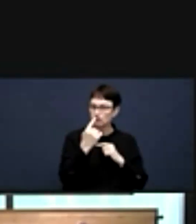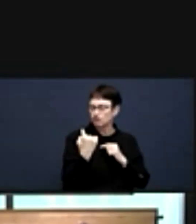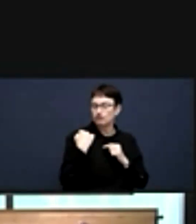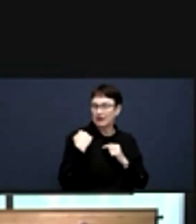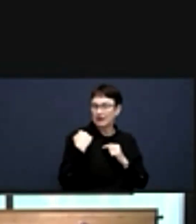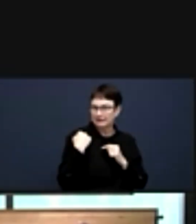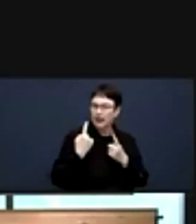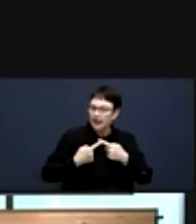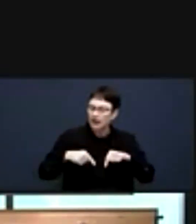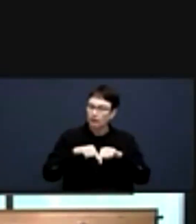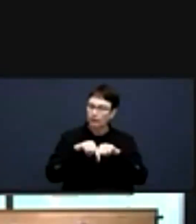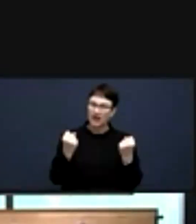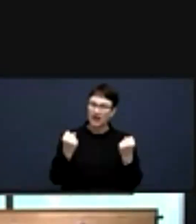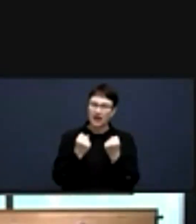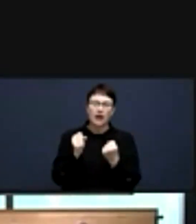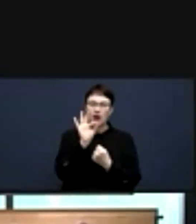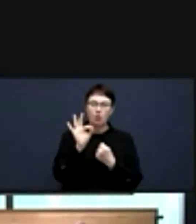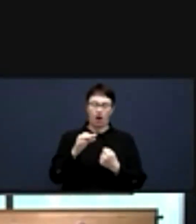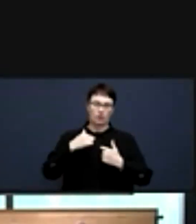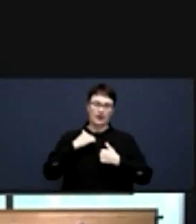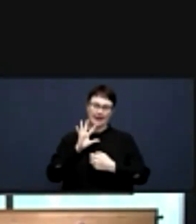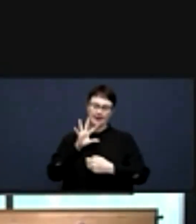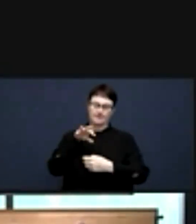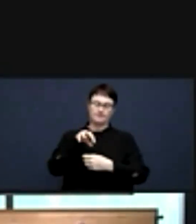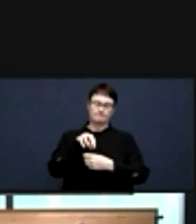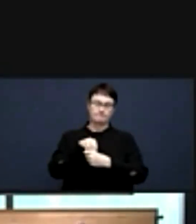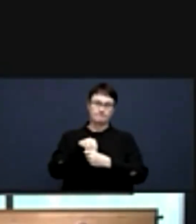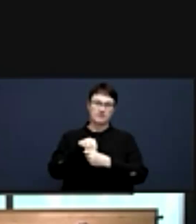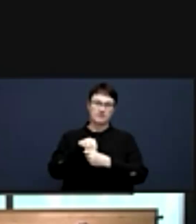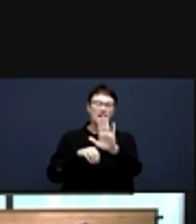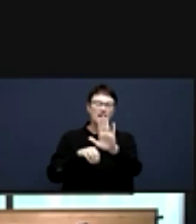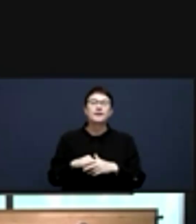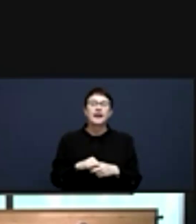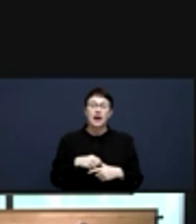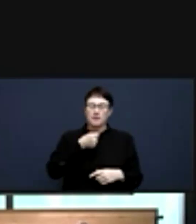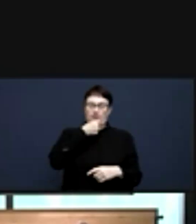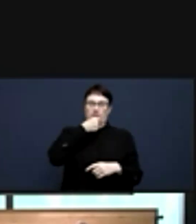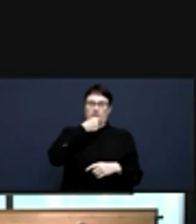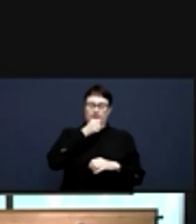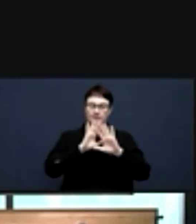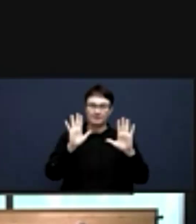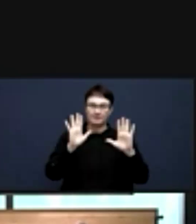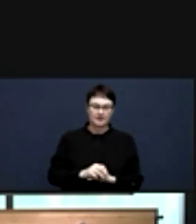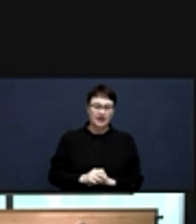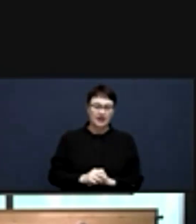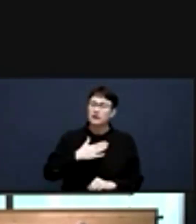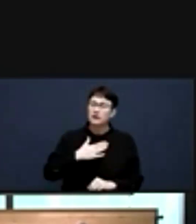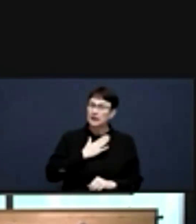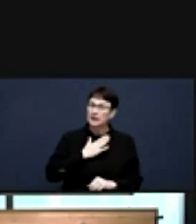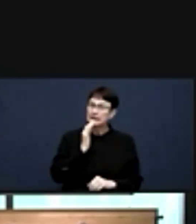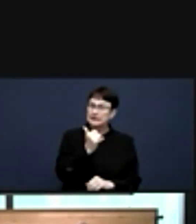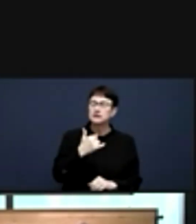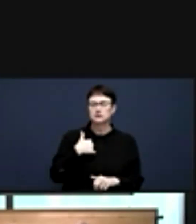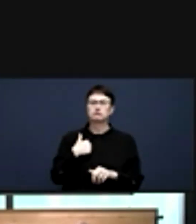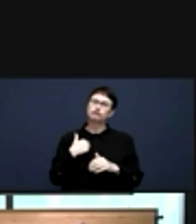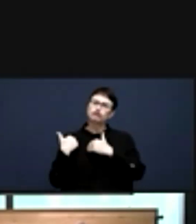being the monitoring body since... I want to talk about something we did relatively recently, despite being the monitoring body for quite a few years.